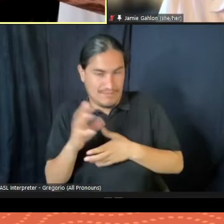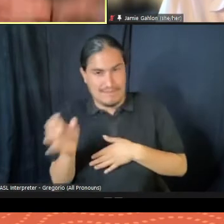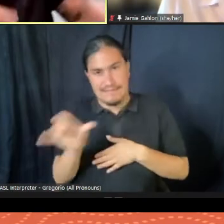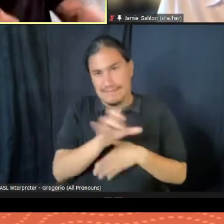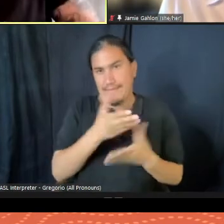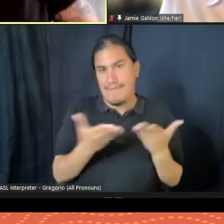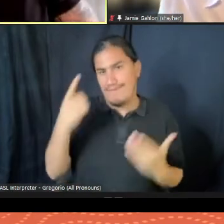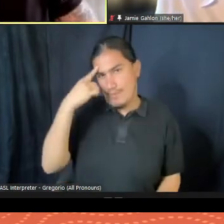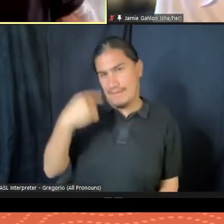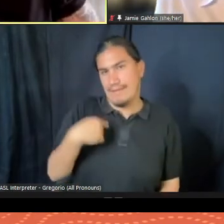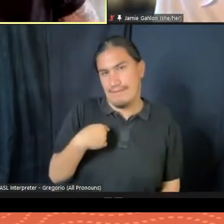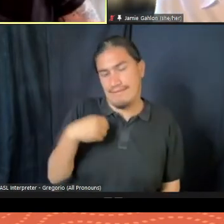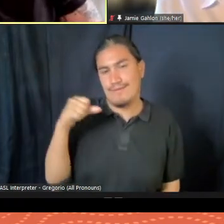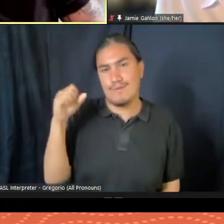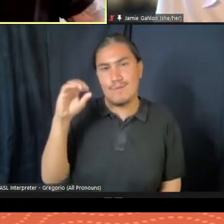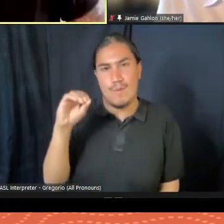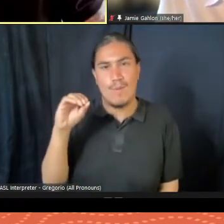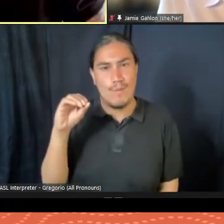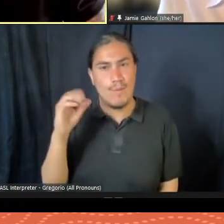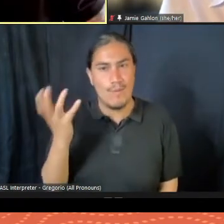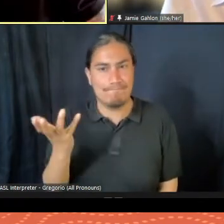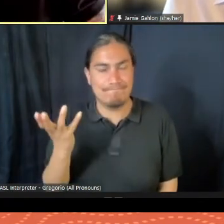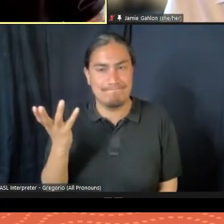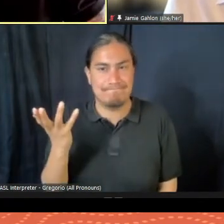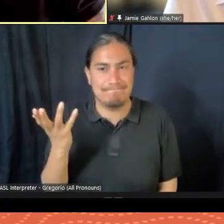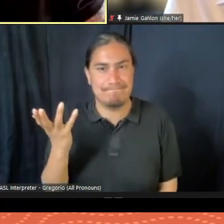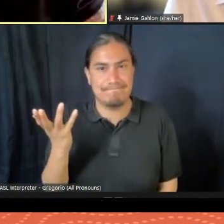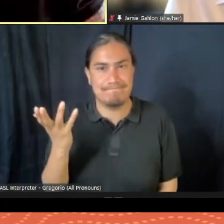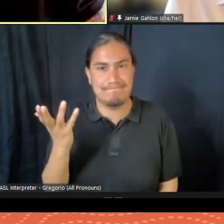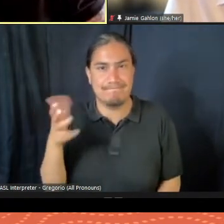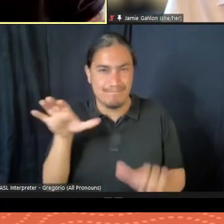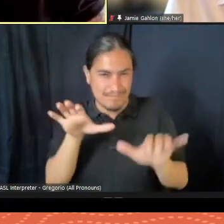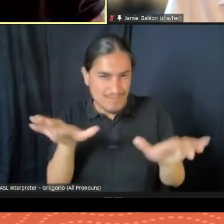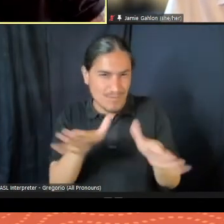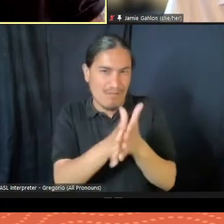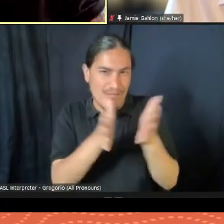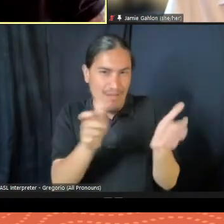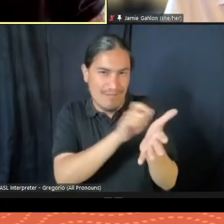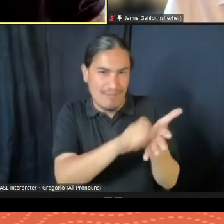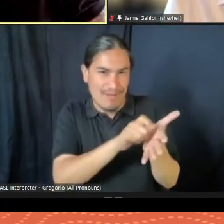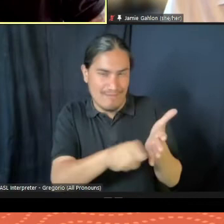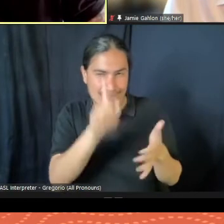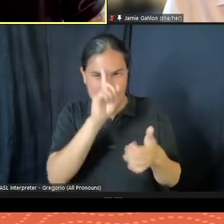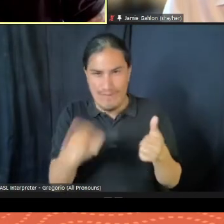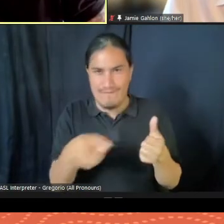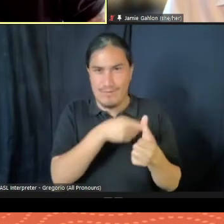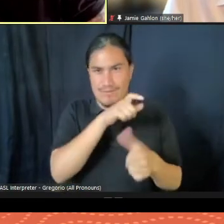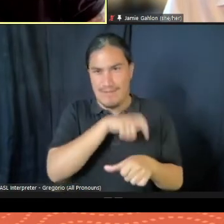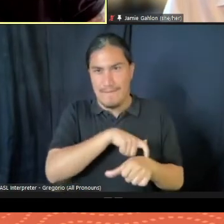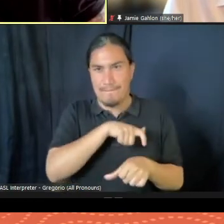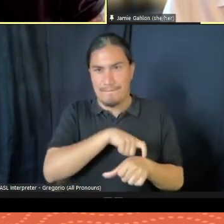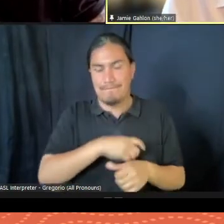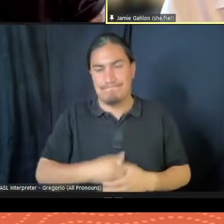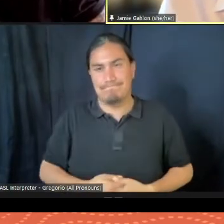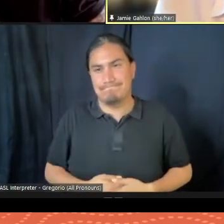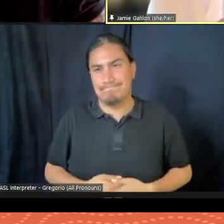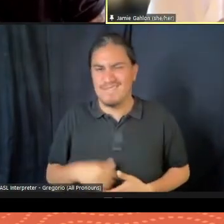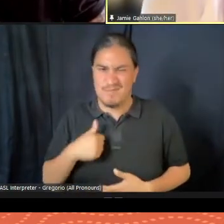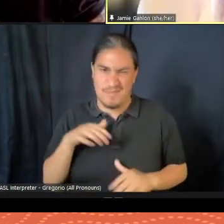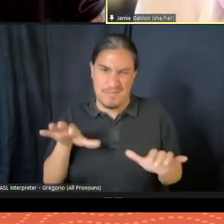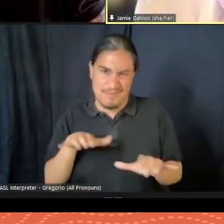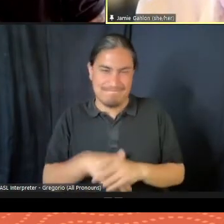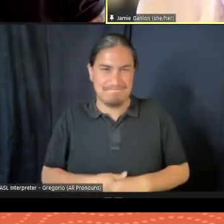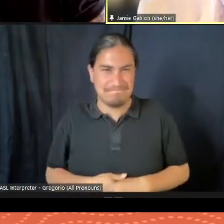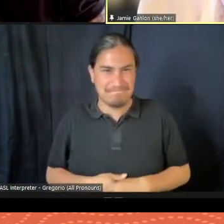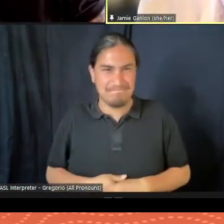me. So I'm doing a lot of writing for the first time. That's what I'm doing. That's